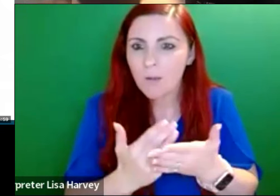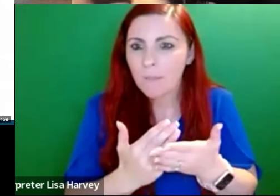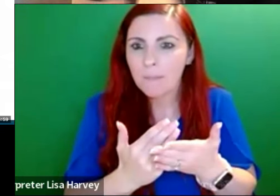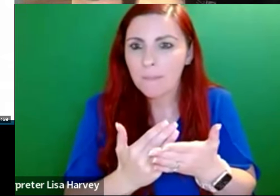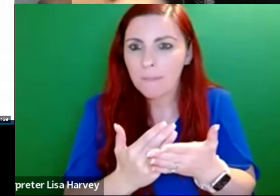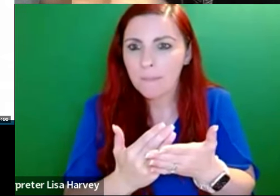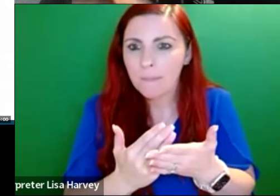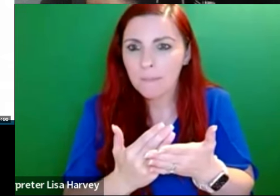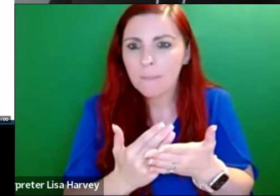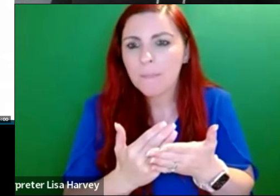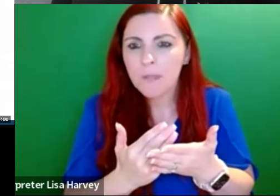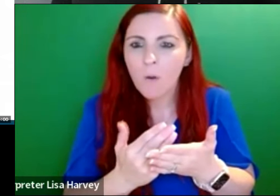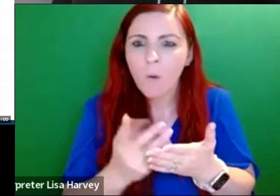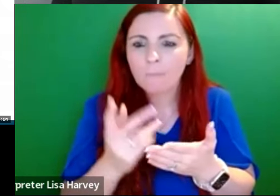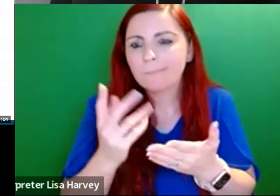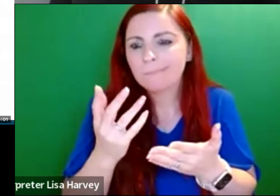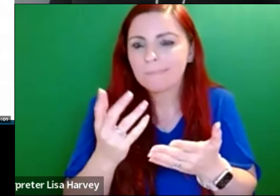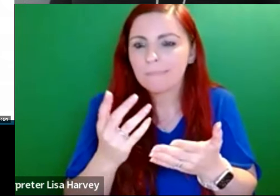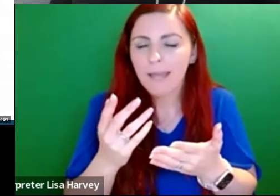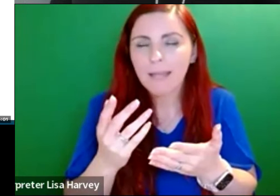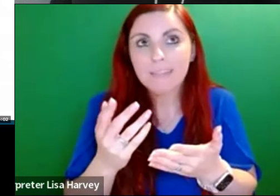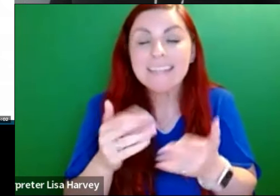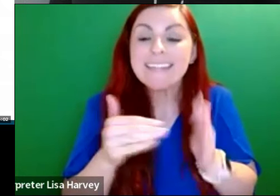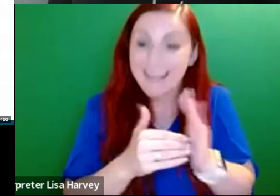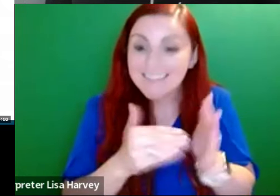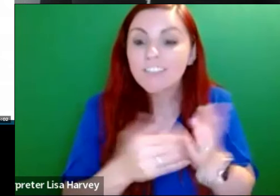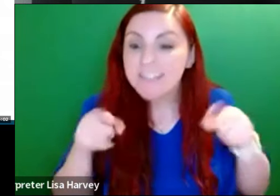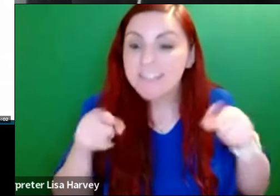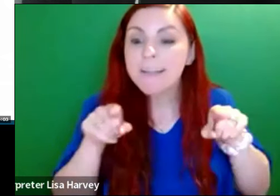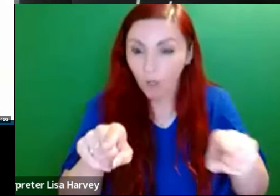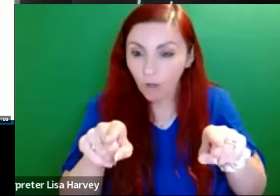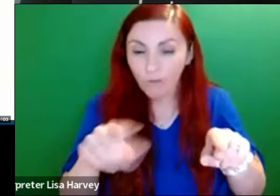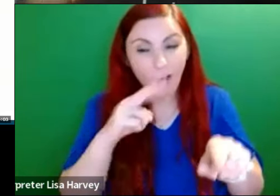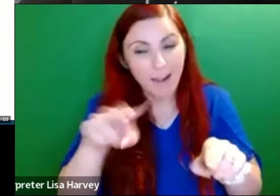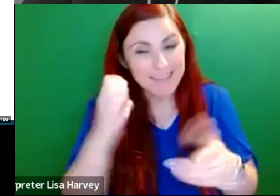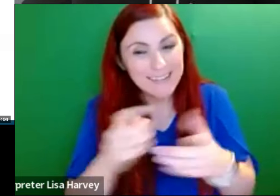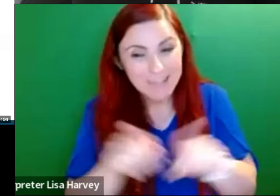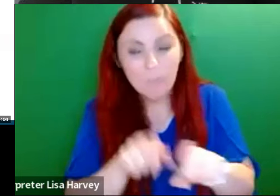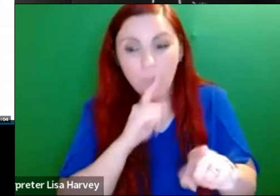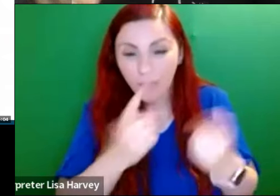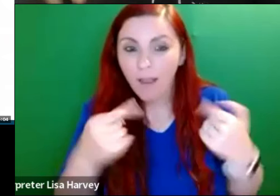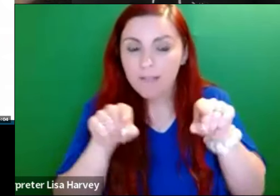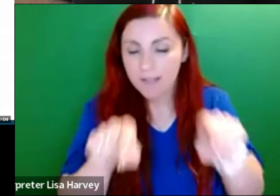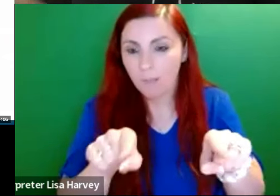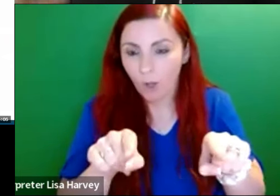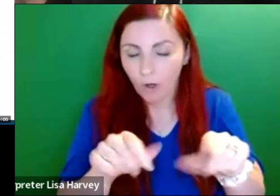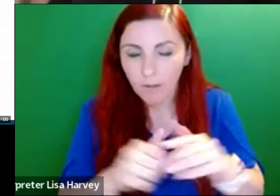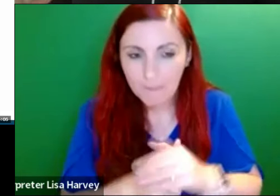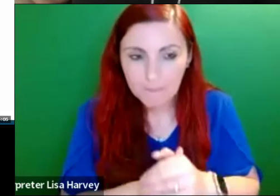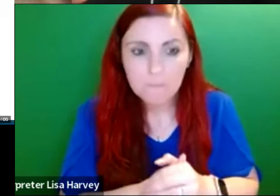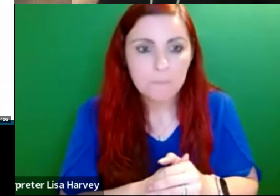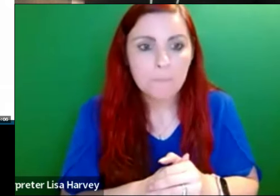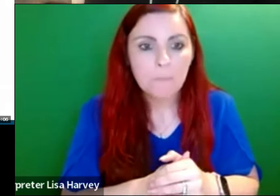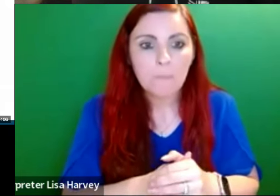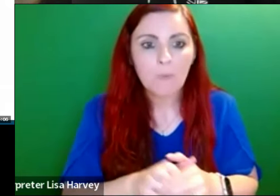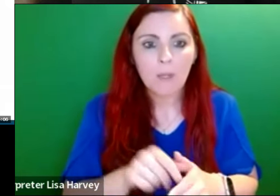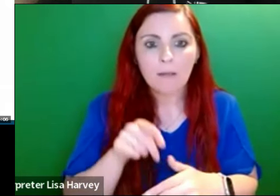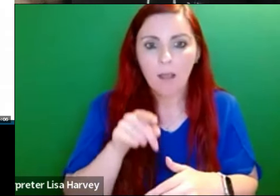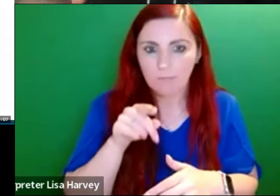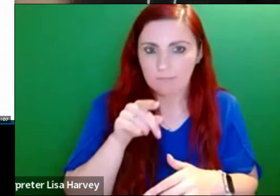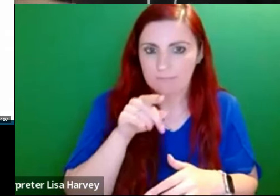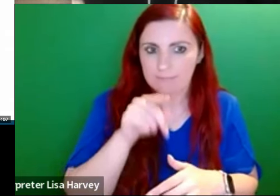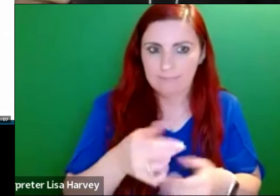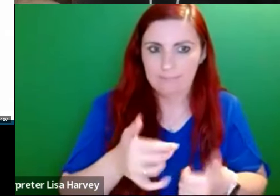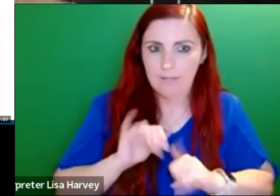consider them as quite similar for the sake of what I'm talking about in this study. So this work that I've done builds on